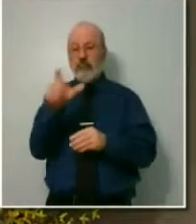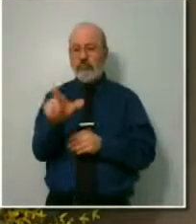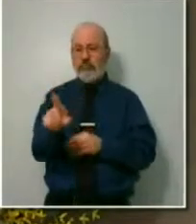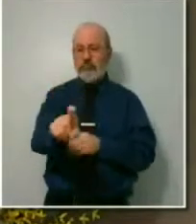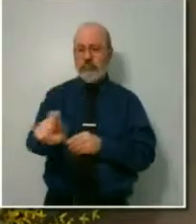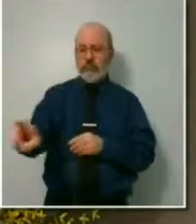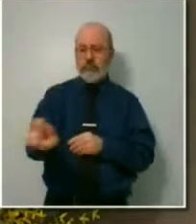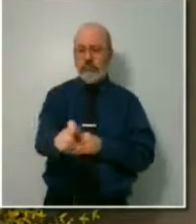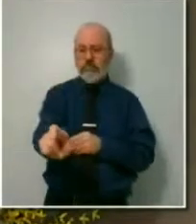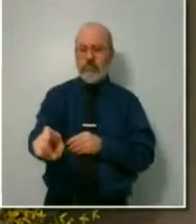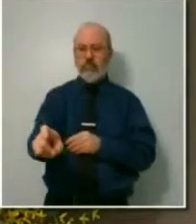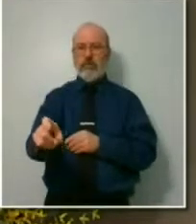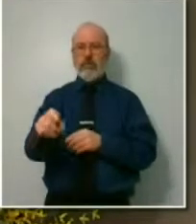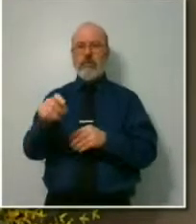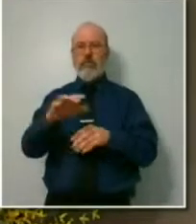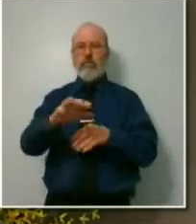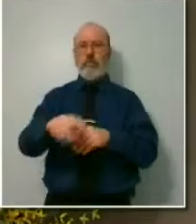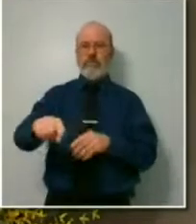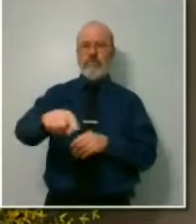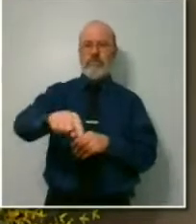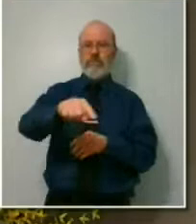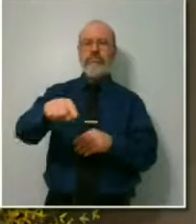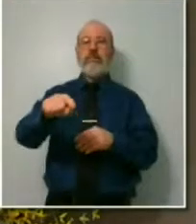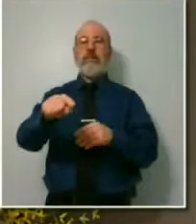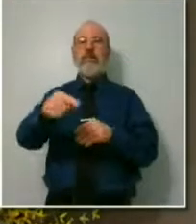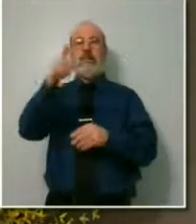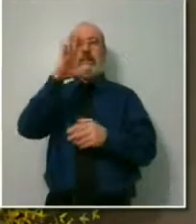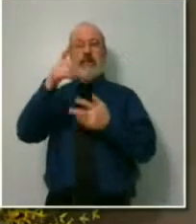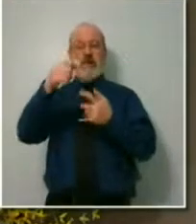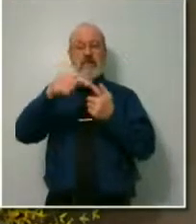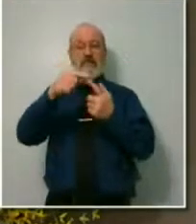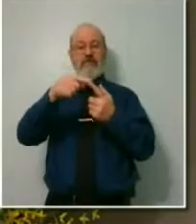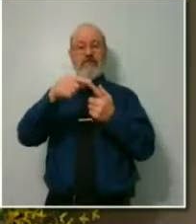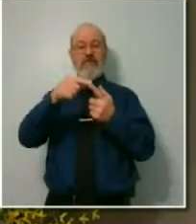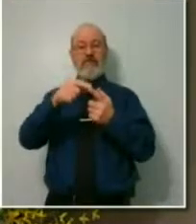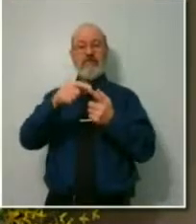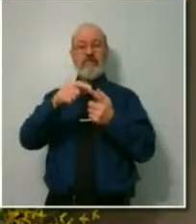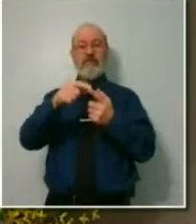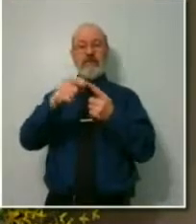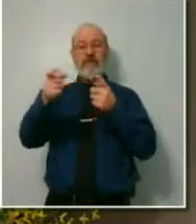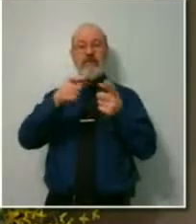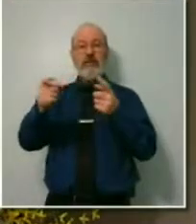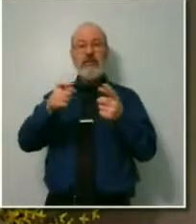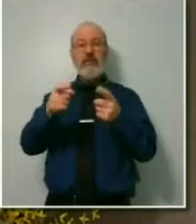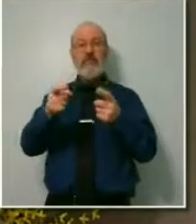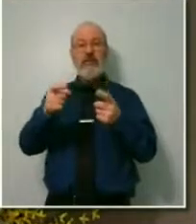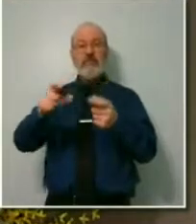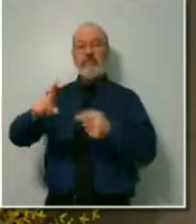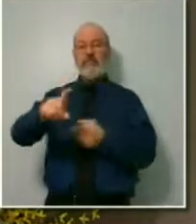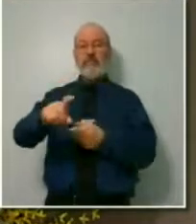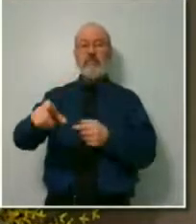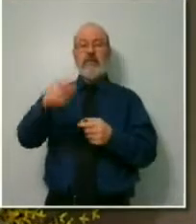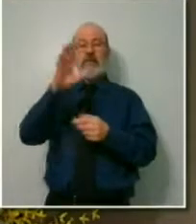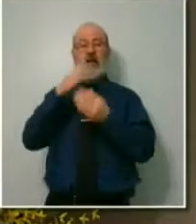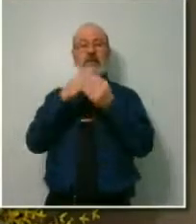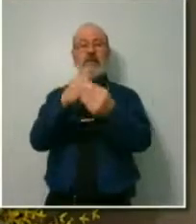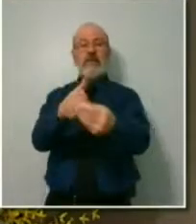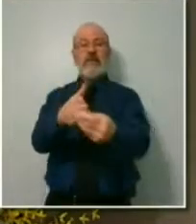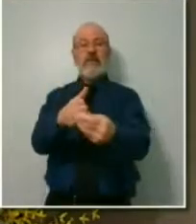the pad. And God's finger is on the mouse, if you please. God is directing the